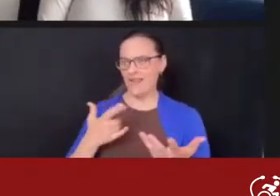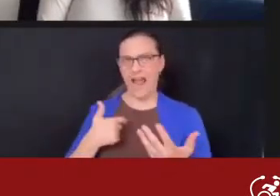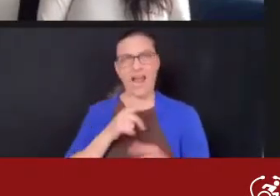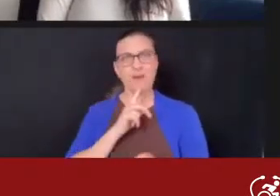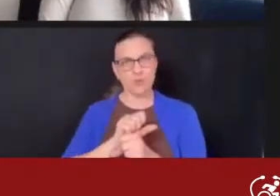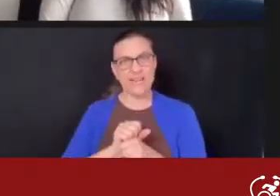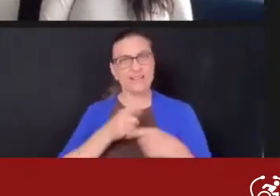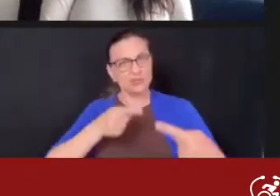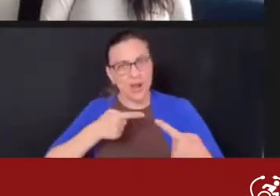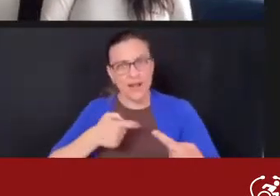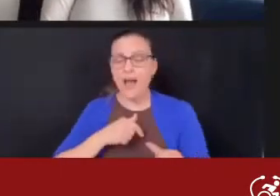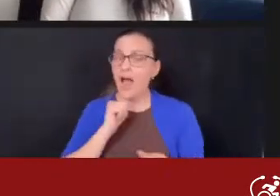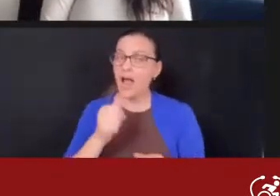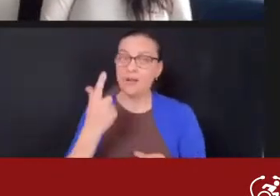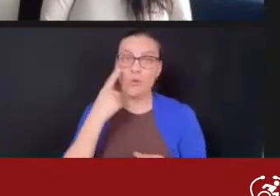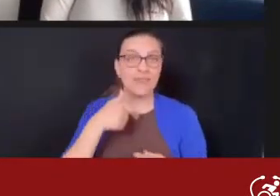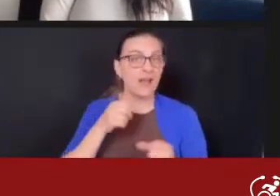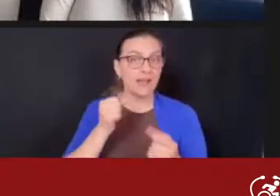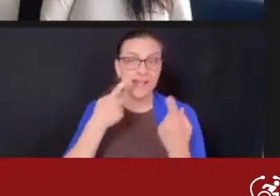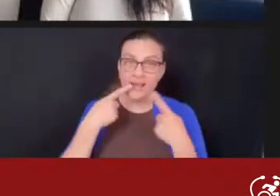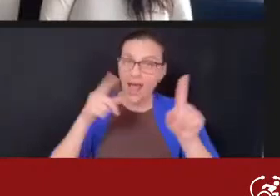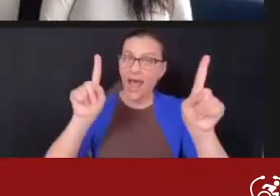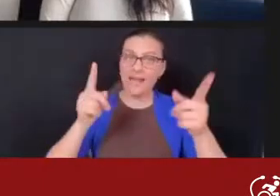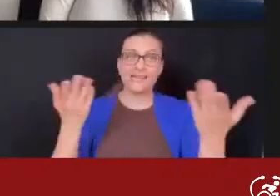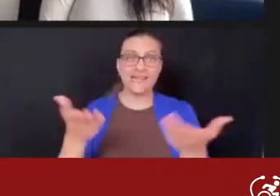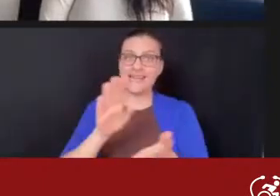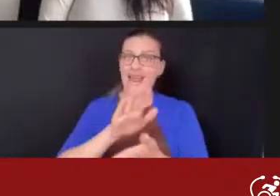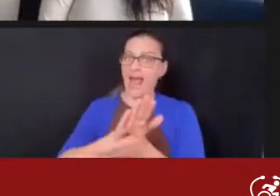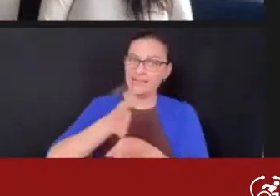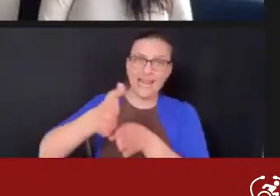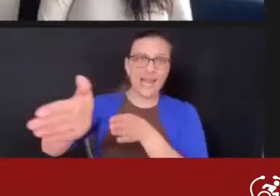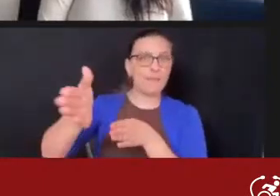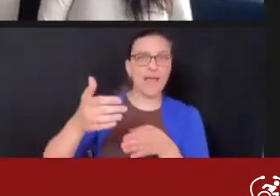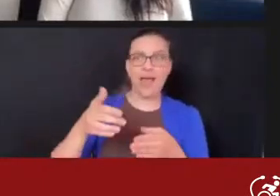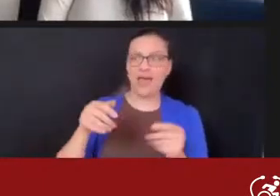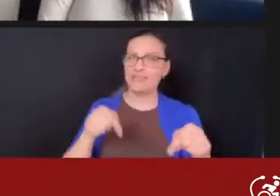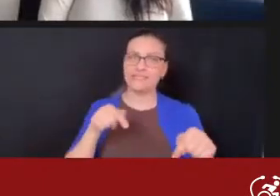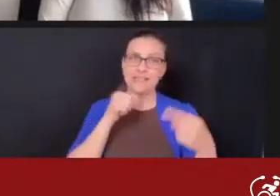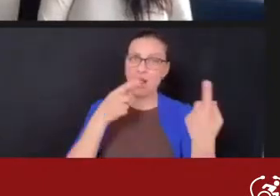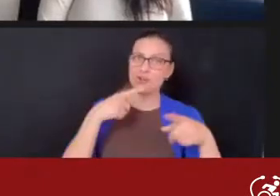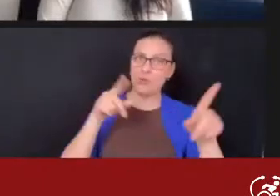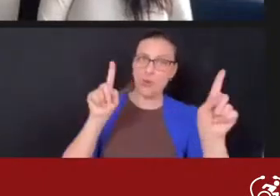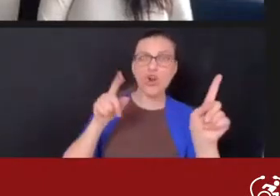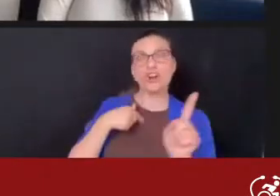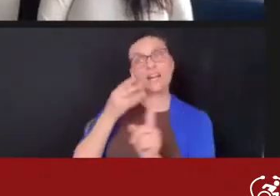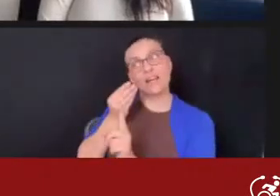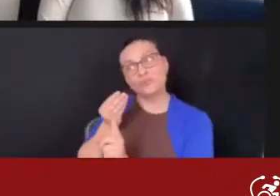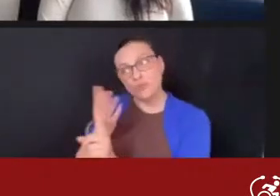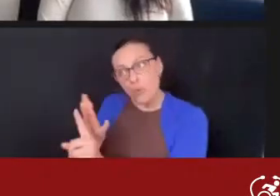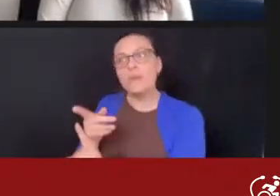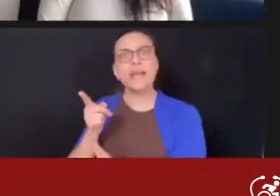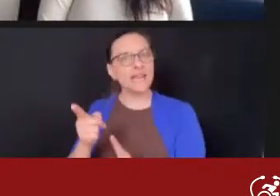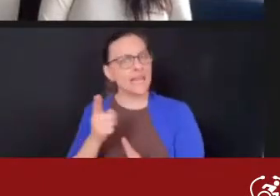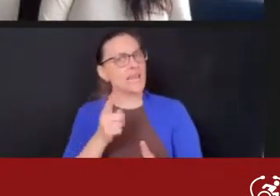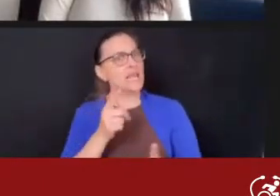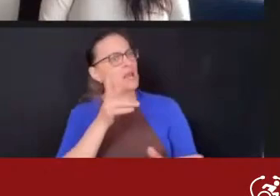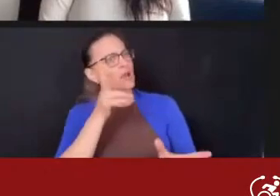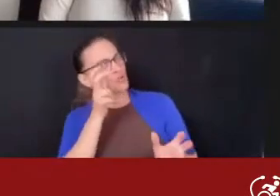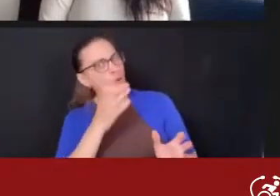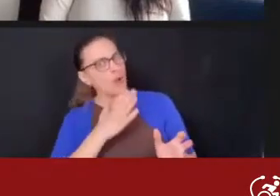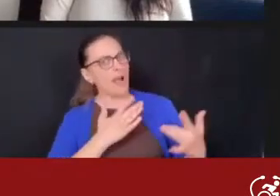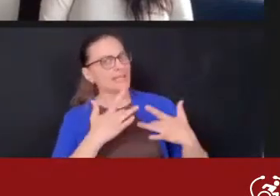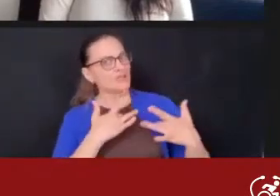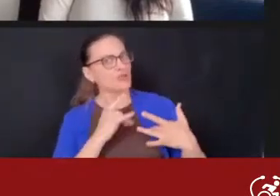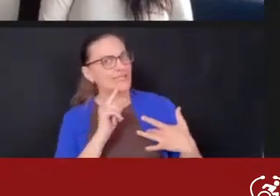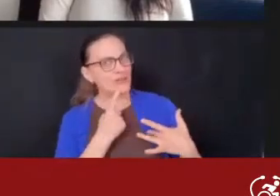it in academia. This is not going to work. And he took my concerns seriously. But rather than sort of saying,